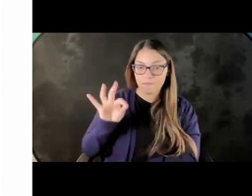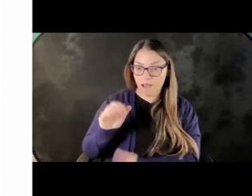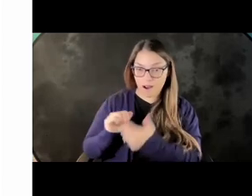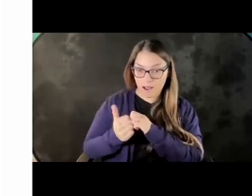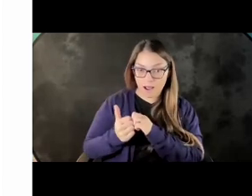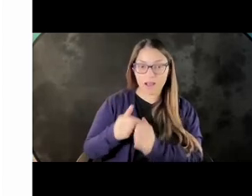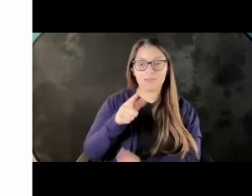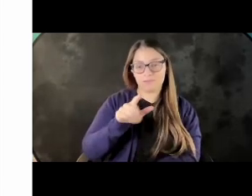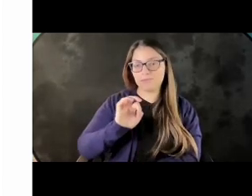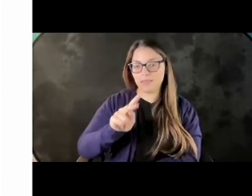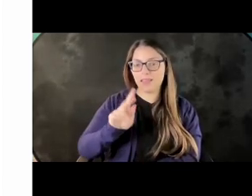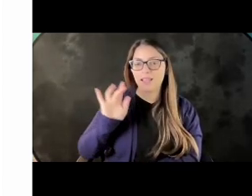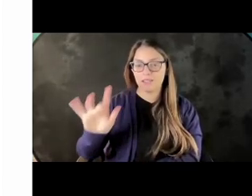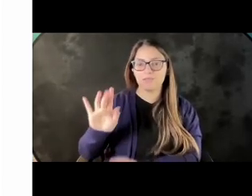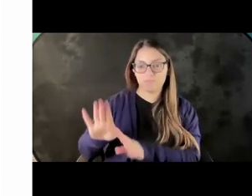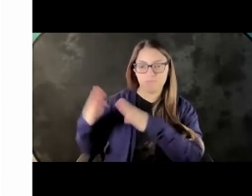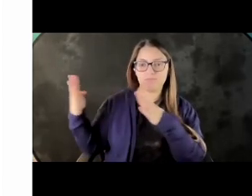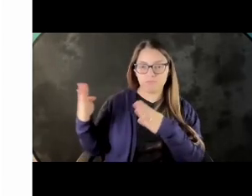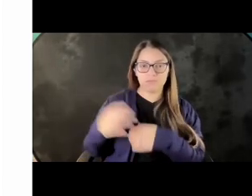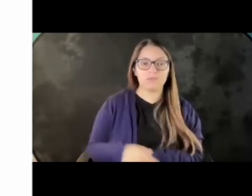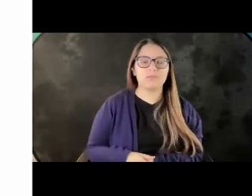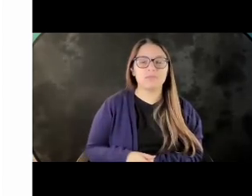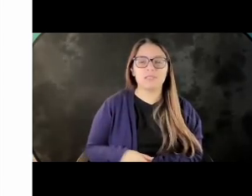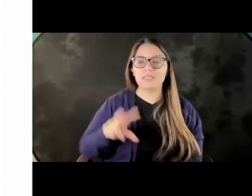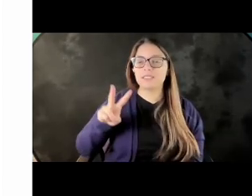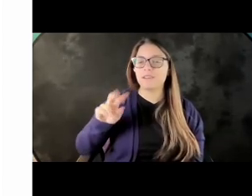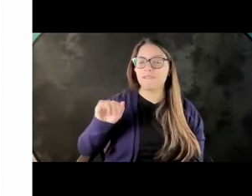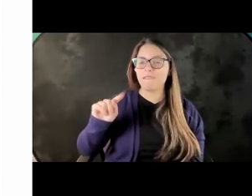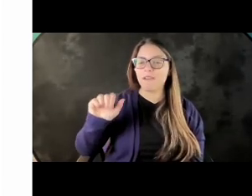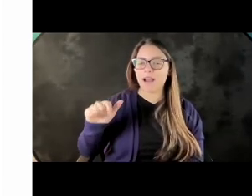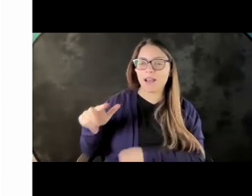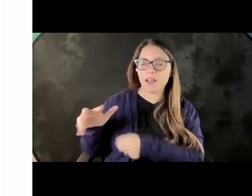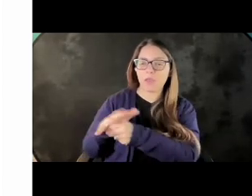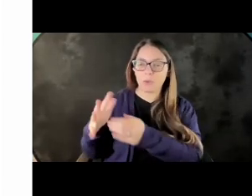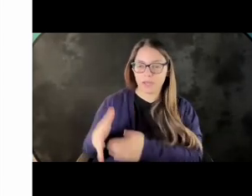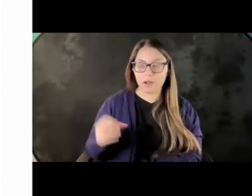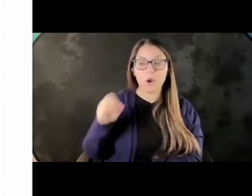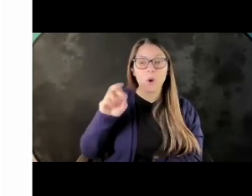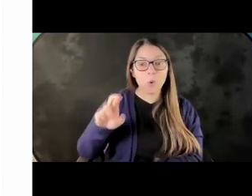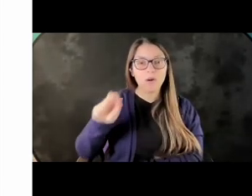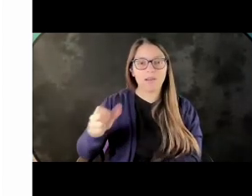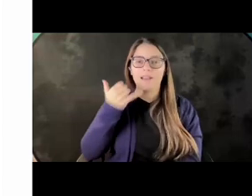linkage there. There's a VITA locator tool, or you can phone them at